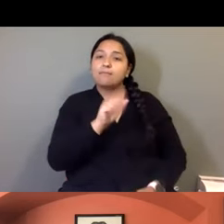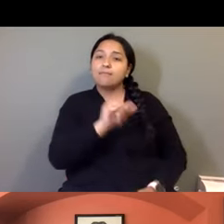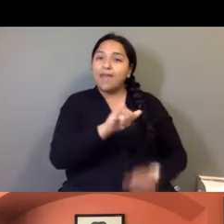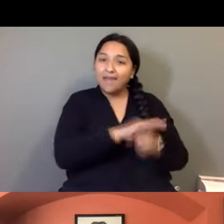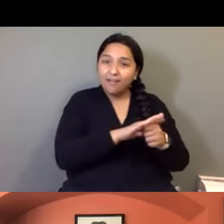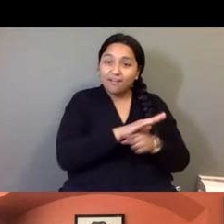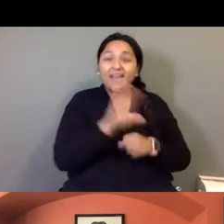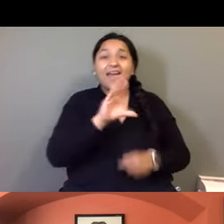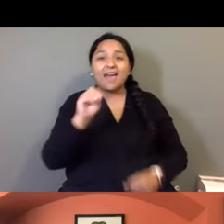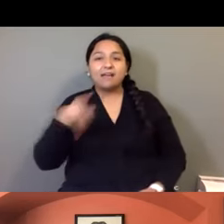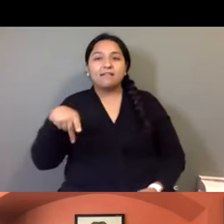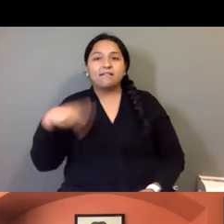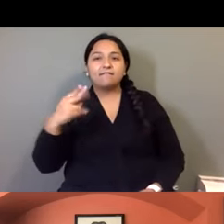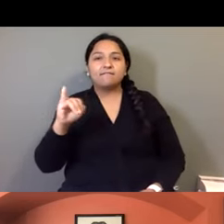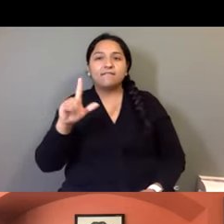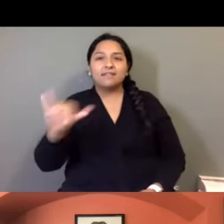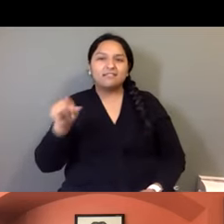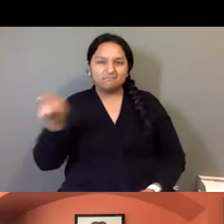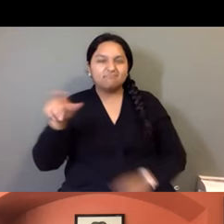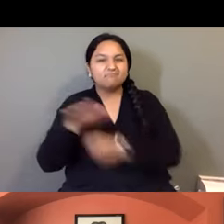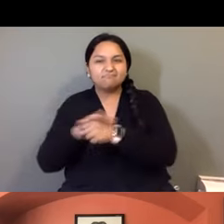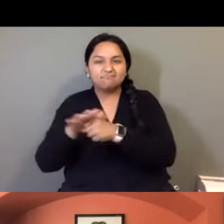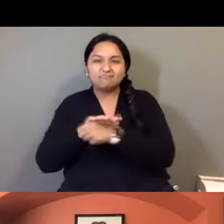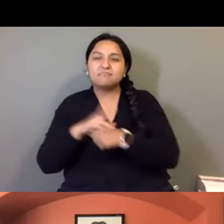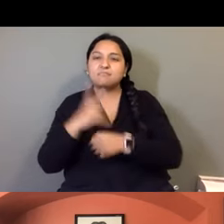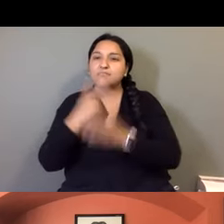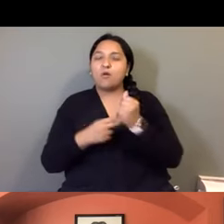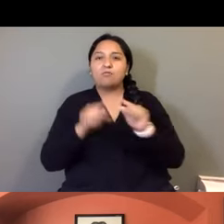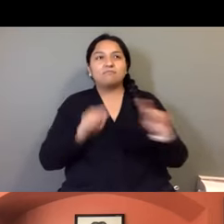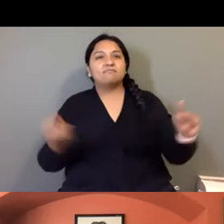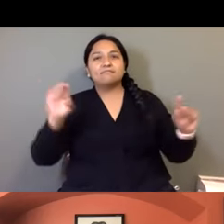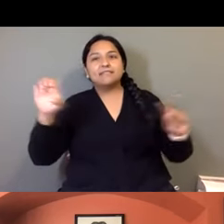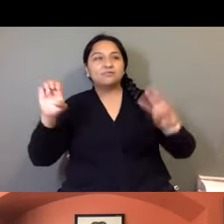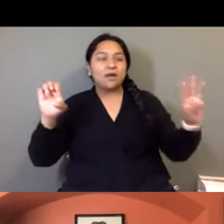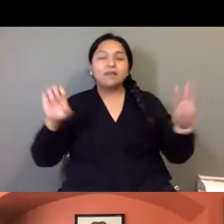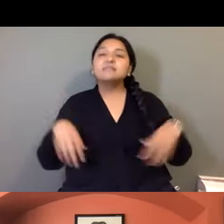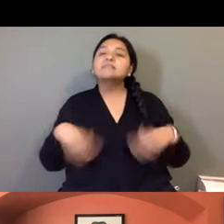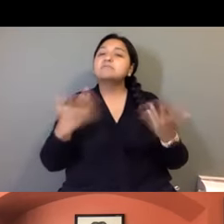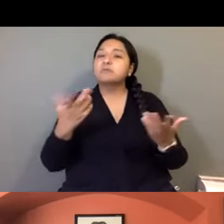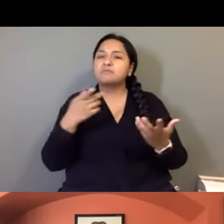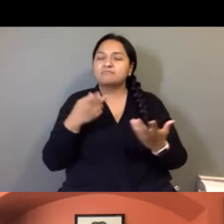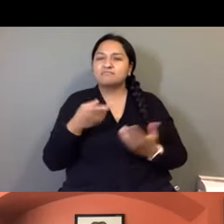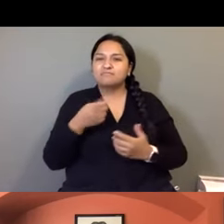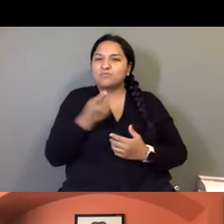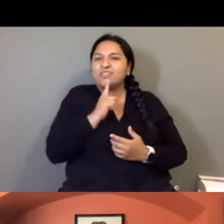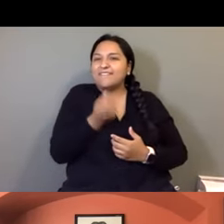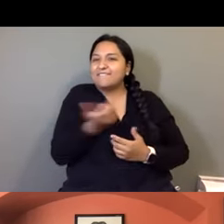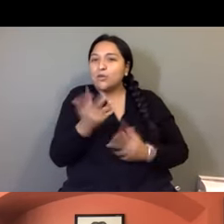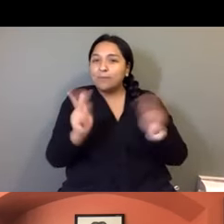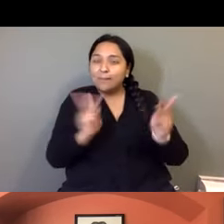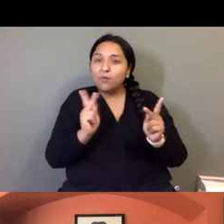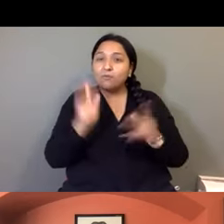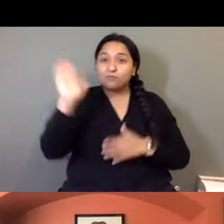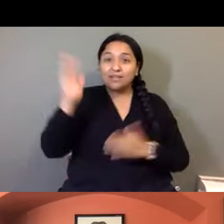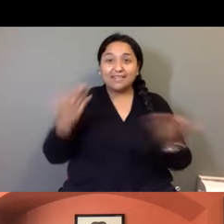covering both sides of the country today. These are just a slice of the many, many young folks that are making change